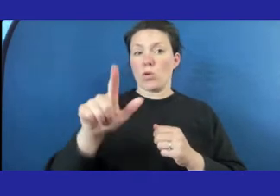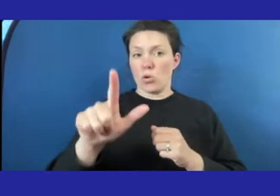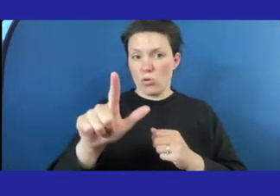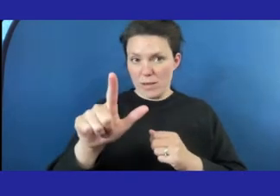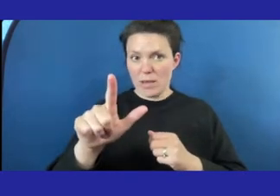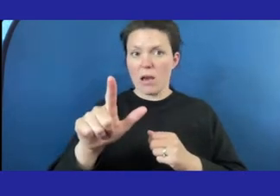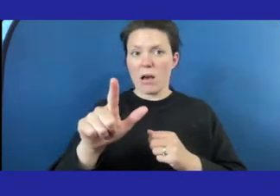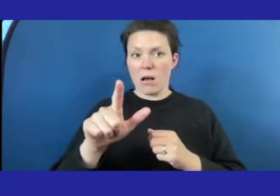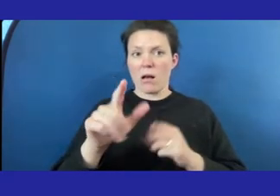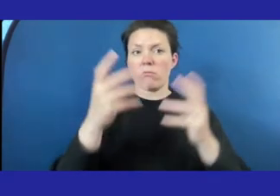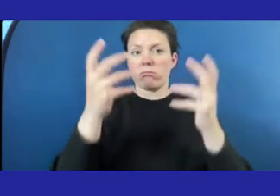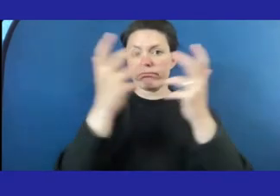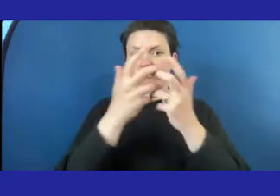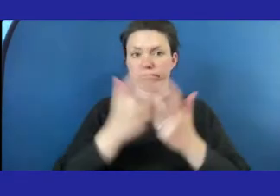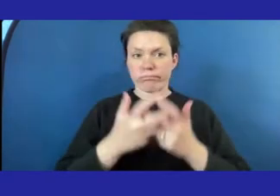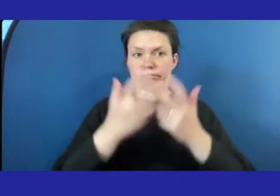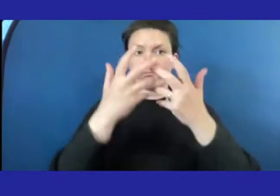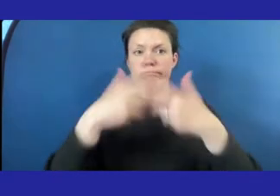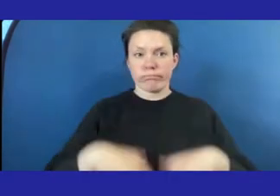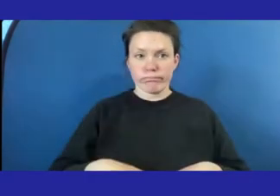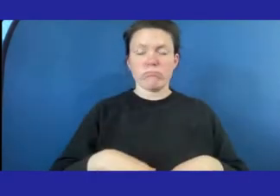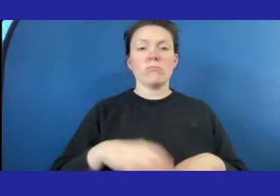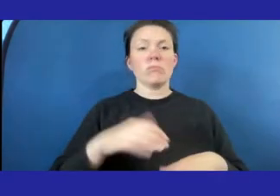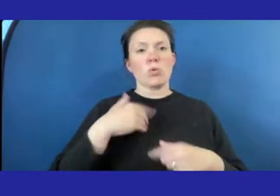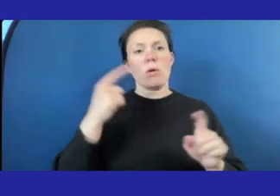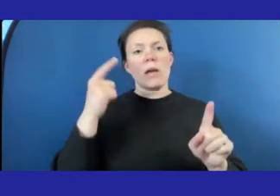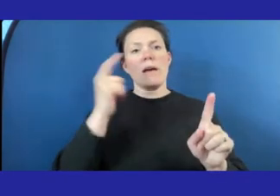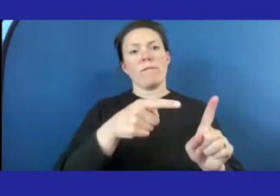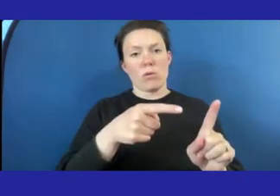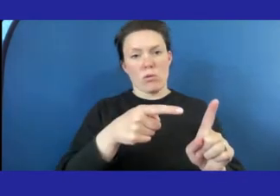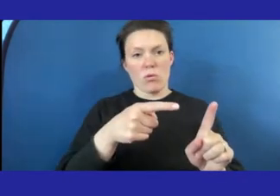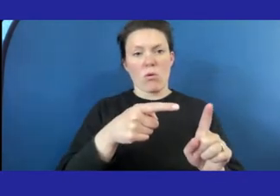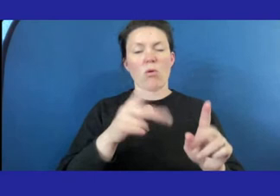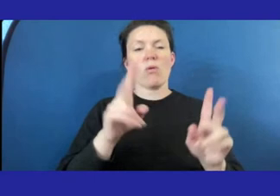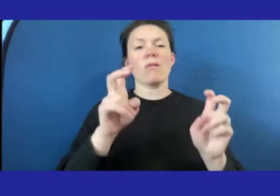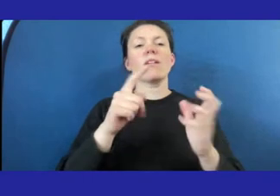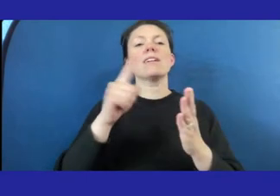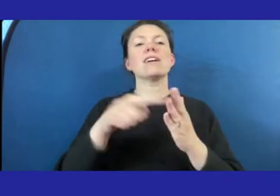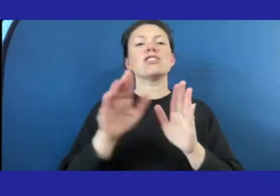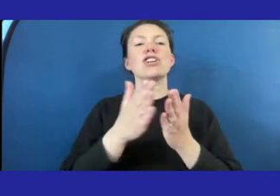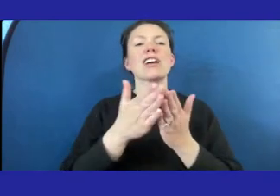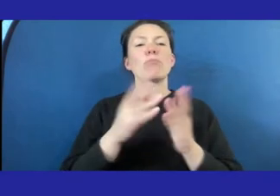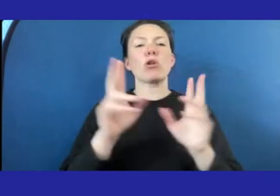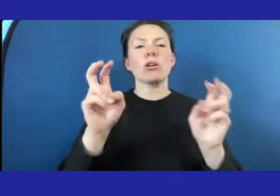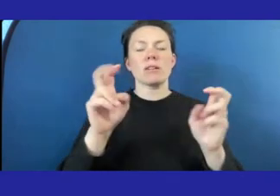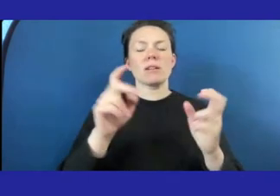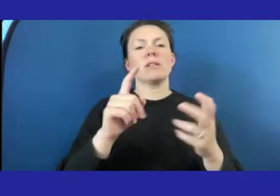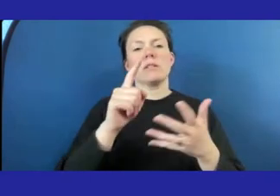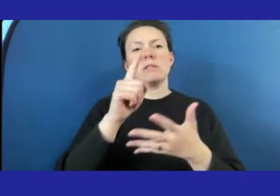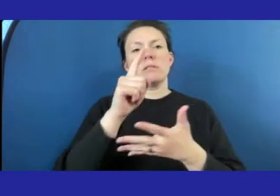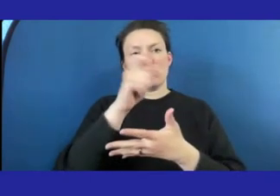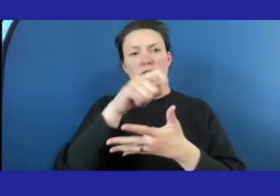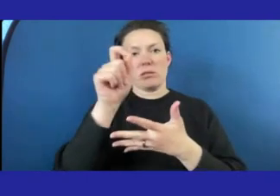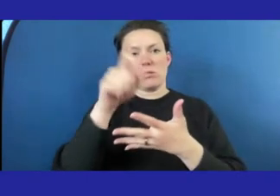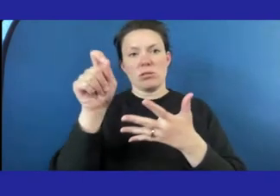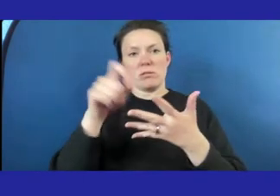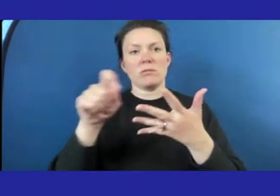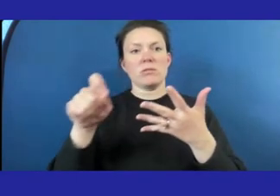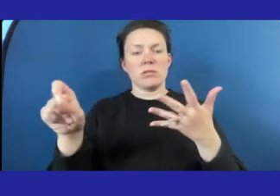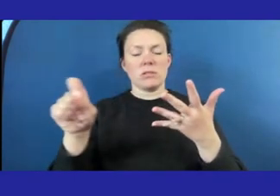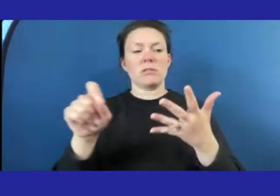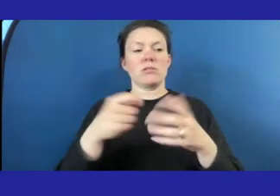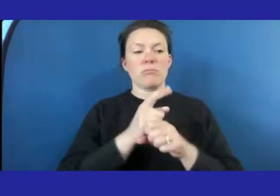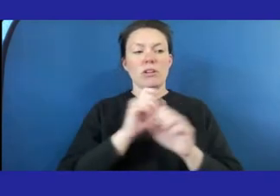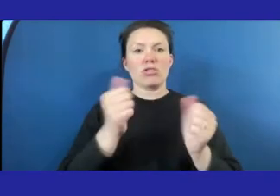like we have a pathway to get there. James keeps what we call the checkbook. It's just a process by which we start to focus our